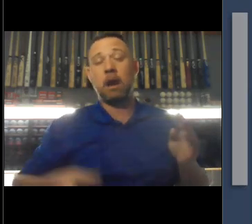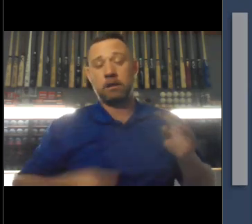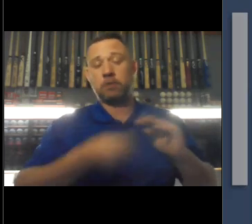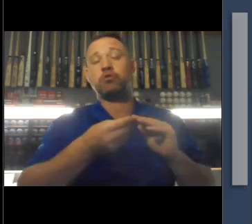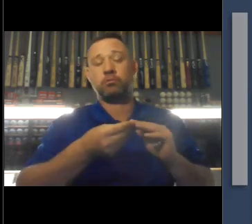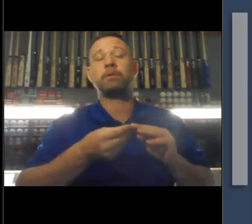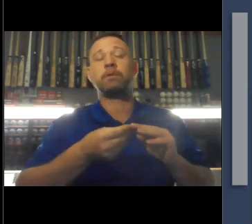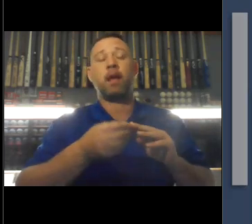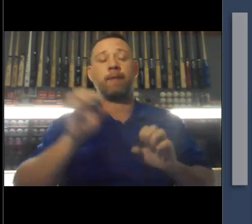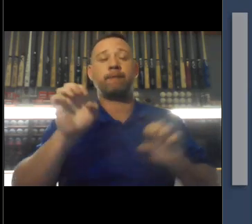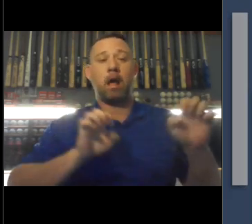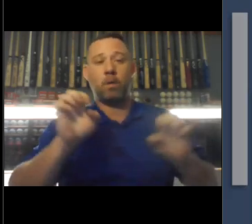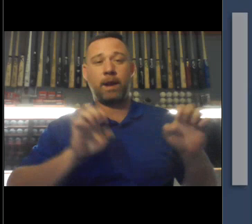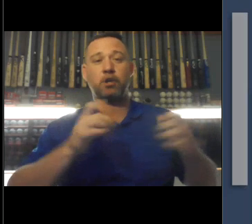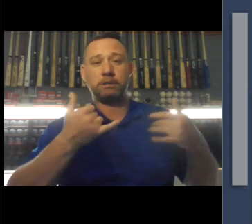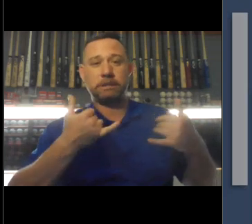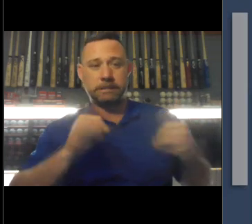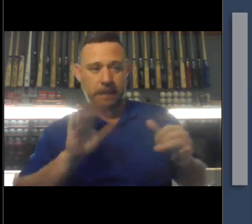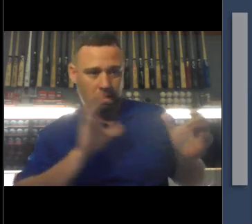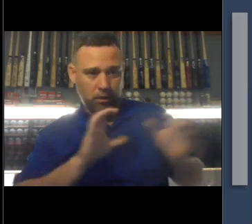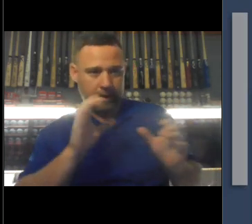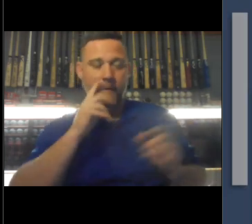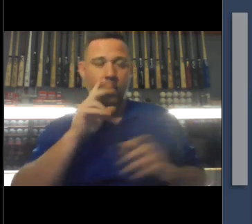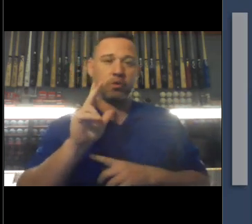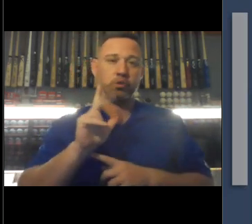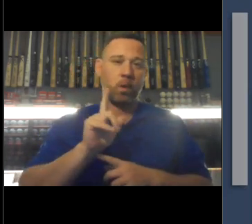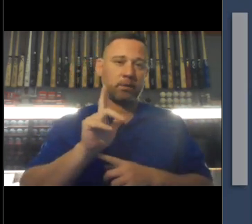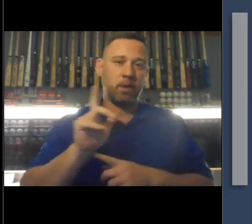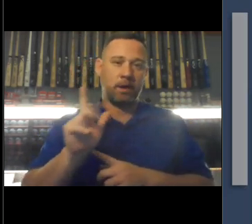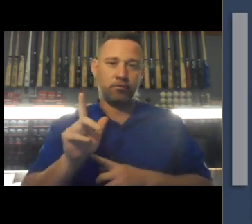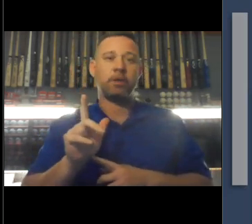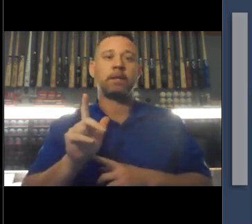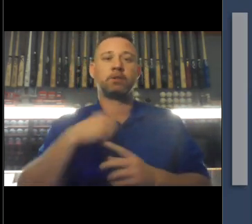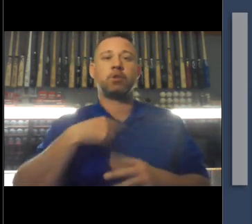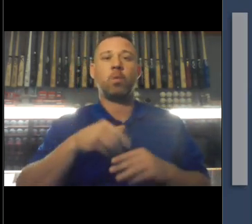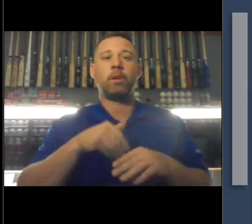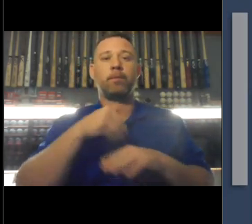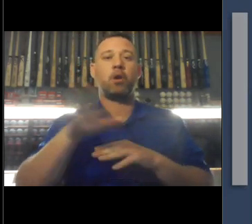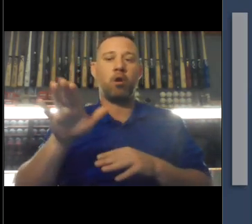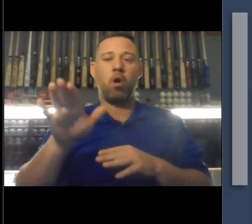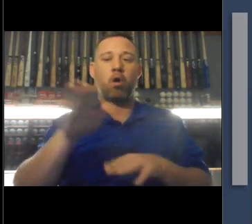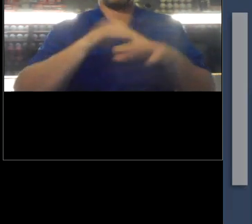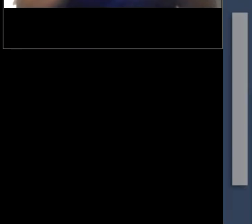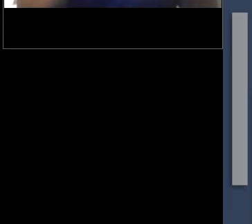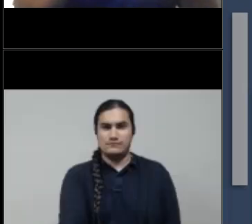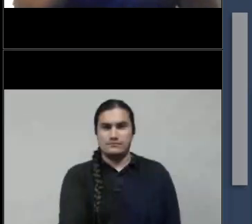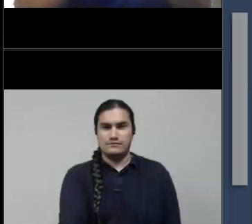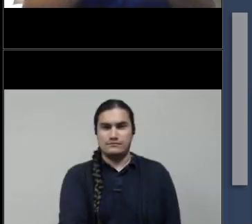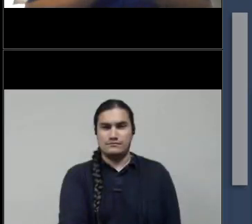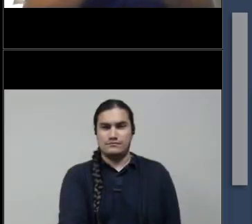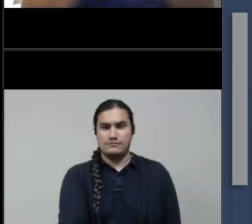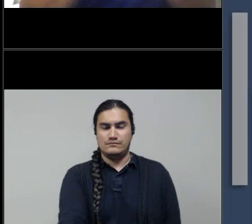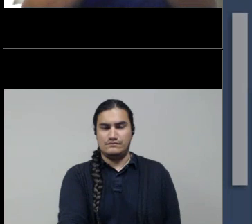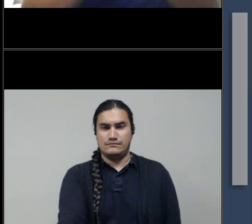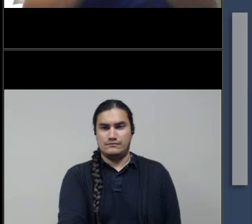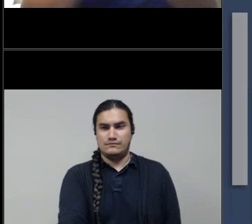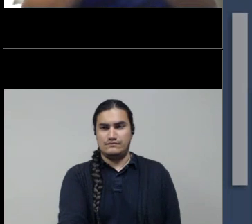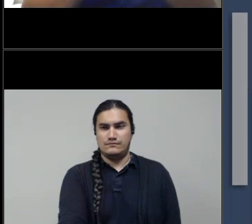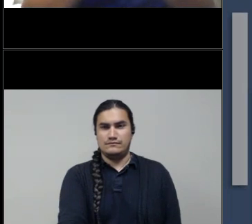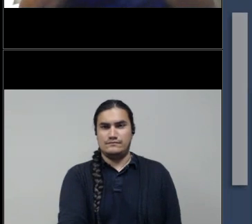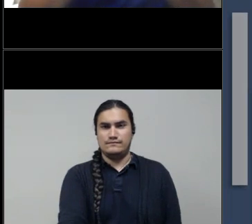still being sought for the 2023 cycle. And so we put out a call through our group to continue encouraging evaluators to